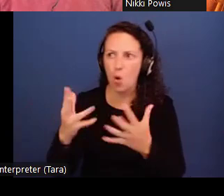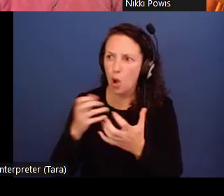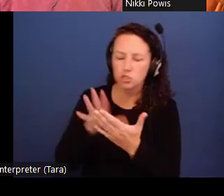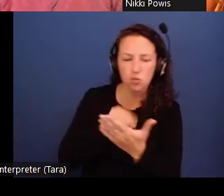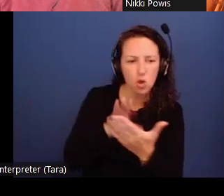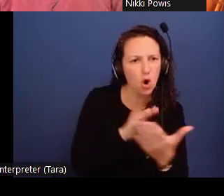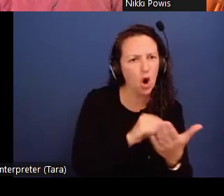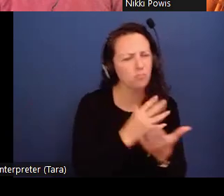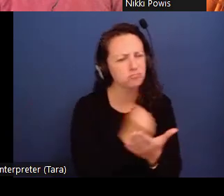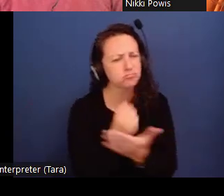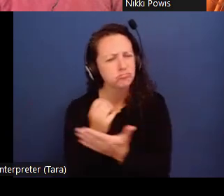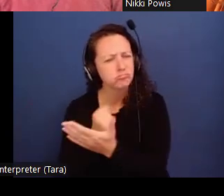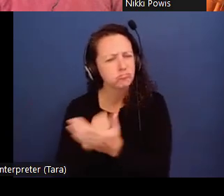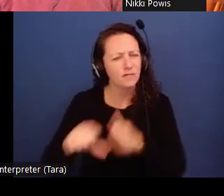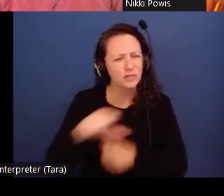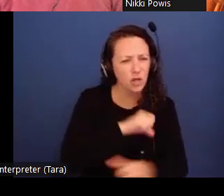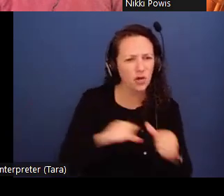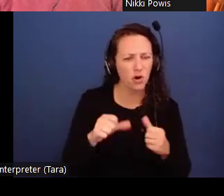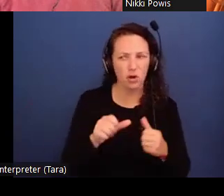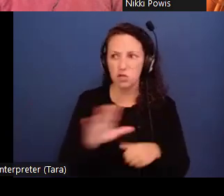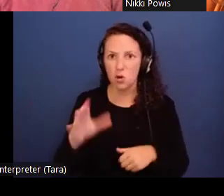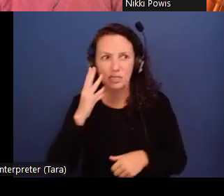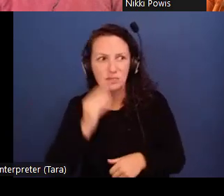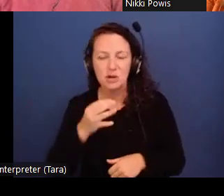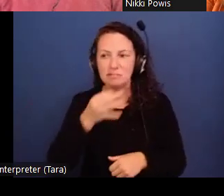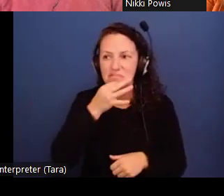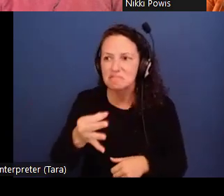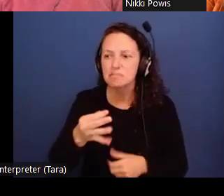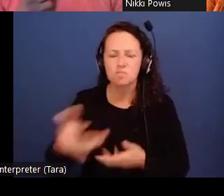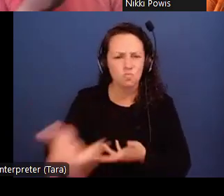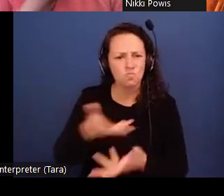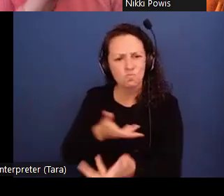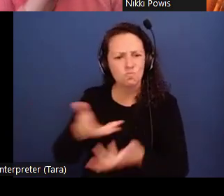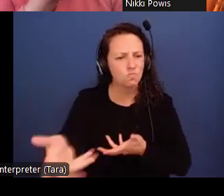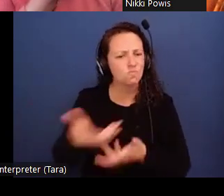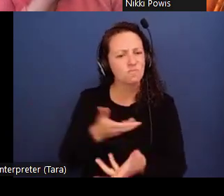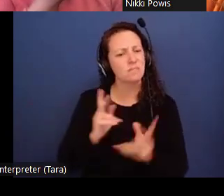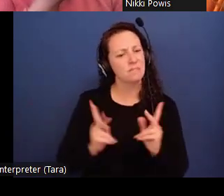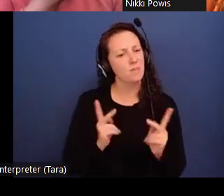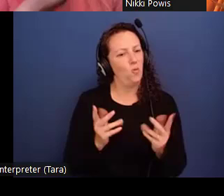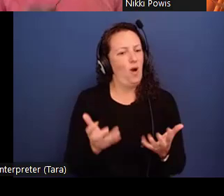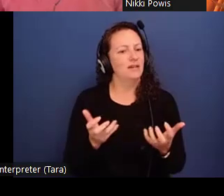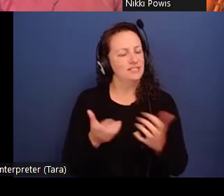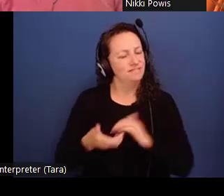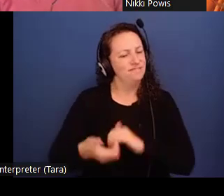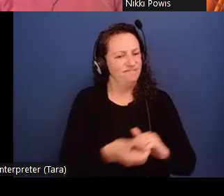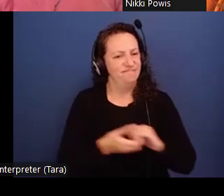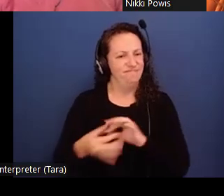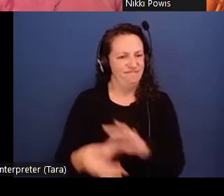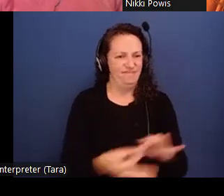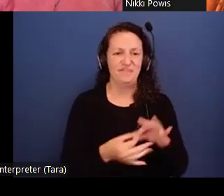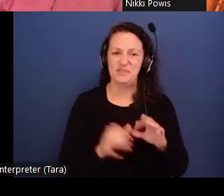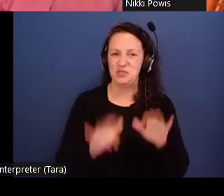other's expertise and have that community and camaraderie. So that's a wonderful thing as